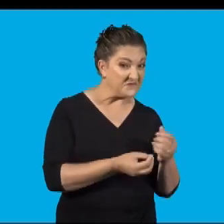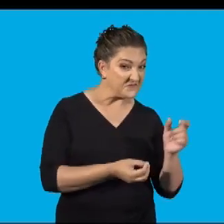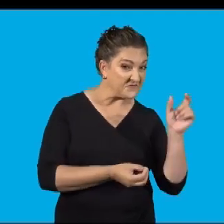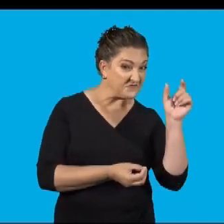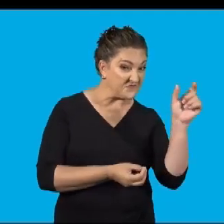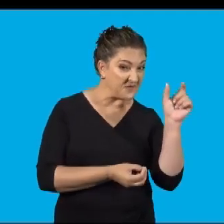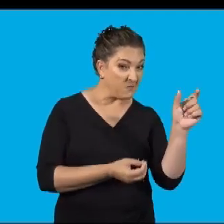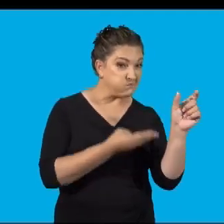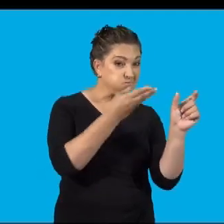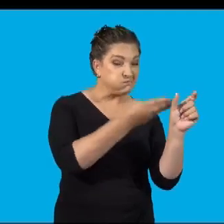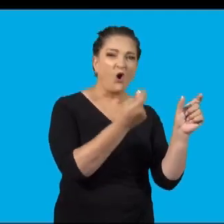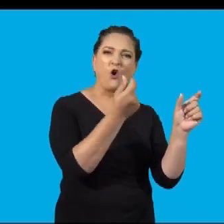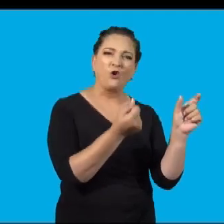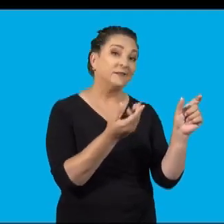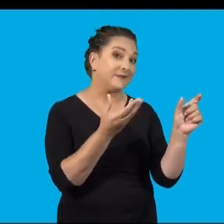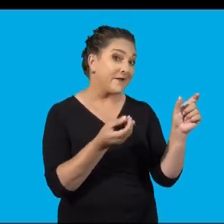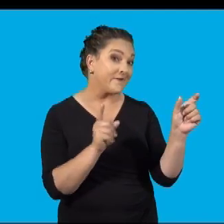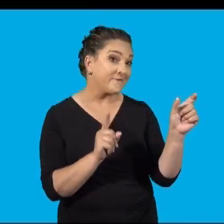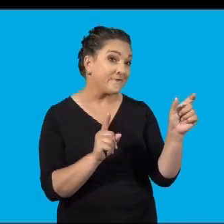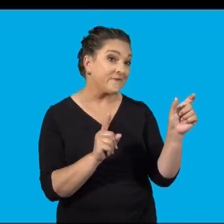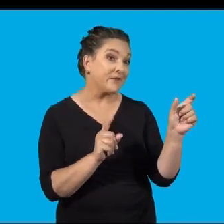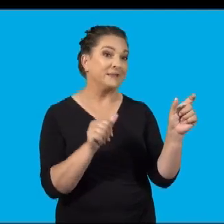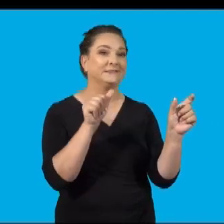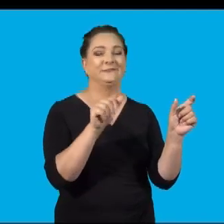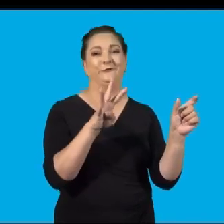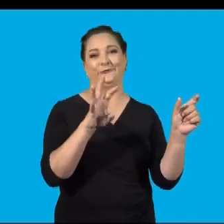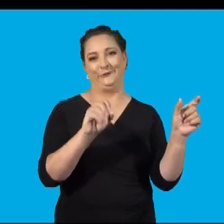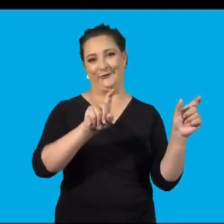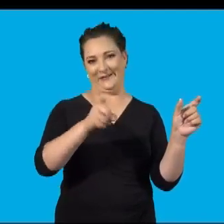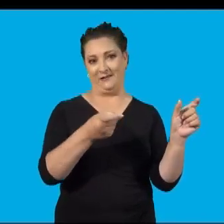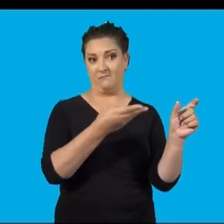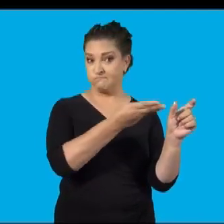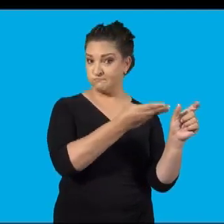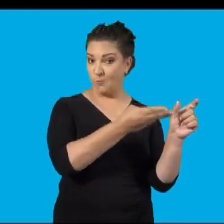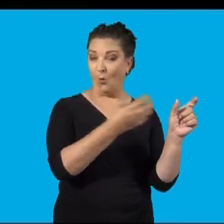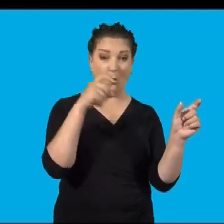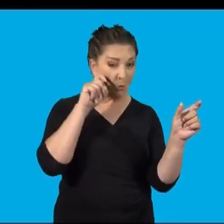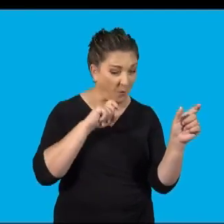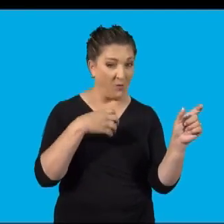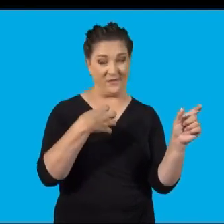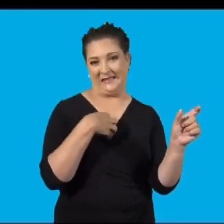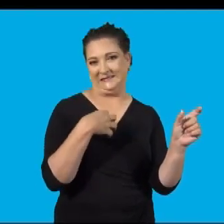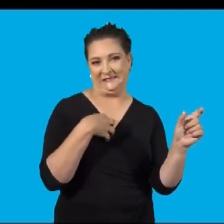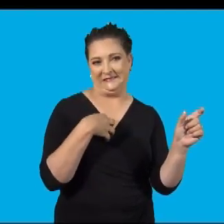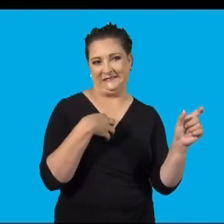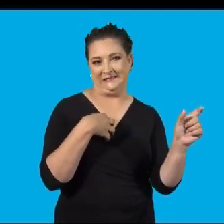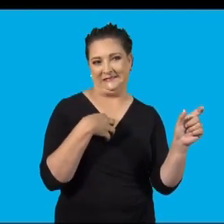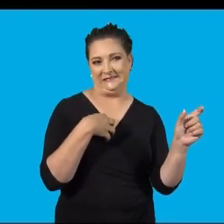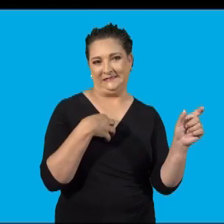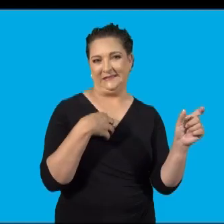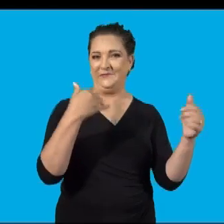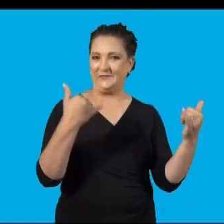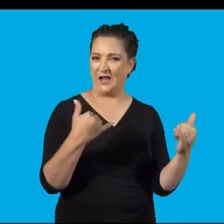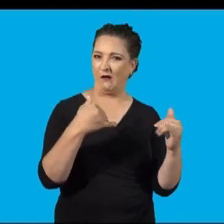beginning. And the old one has a cost, which is 640,000. That is my old assets.